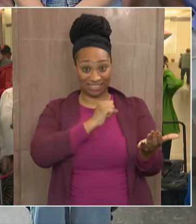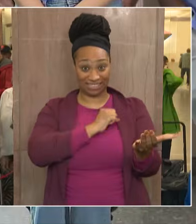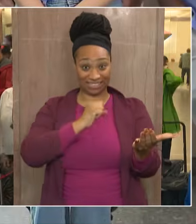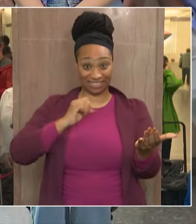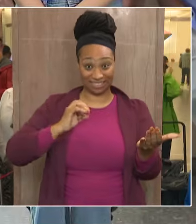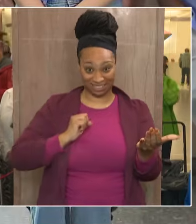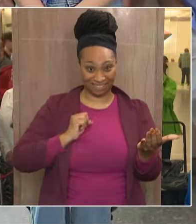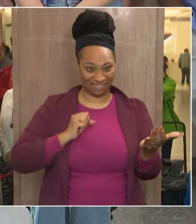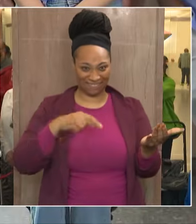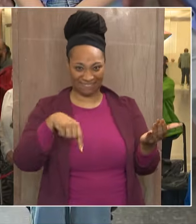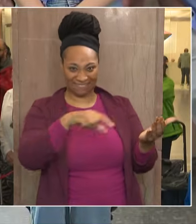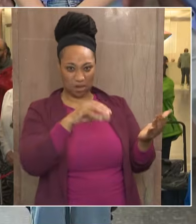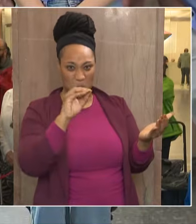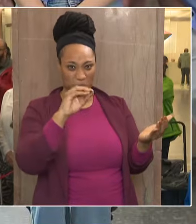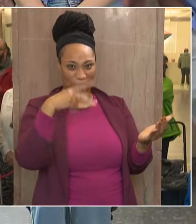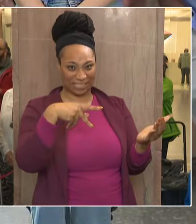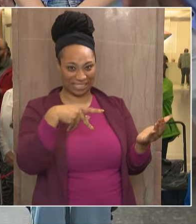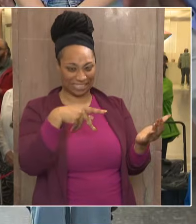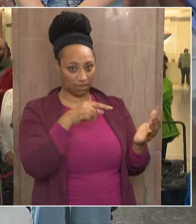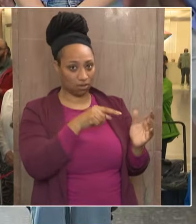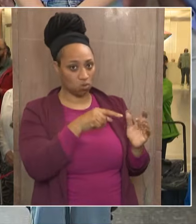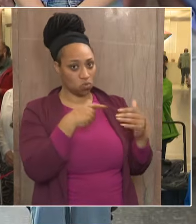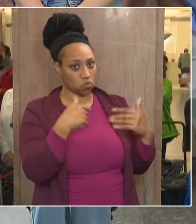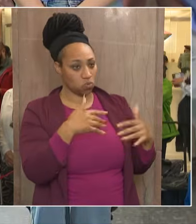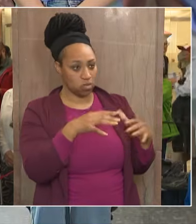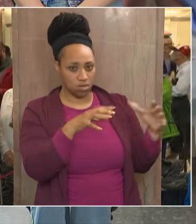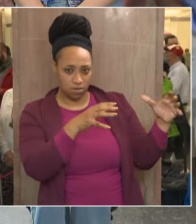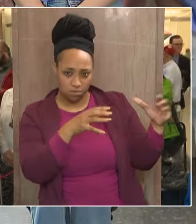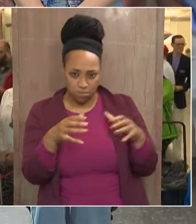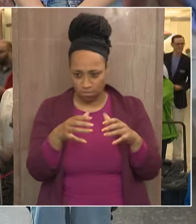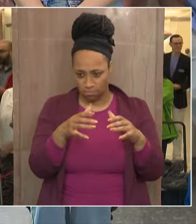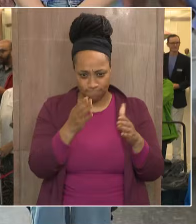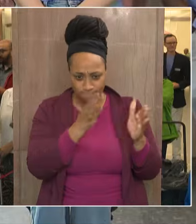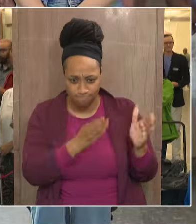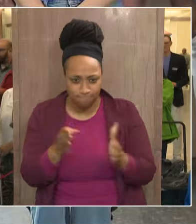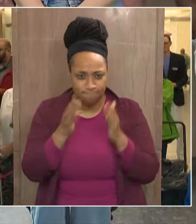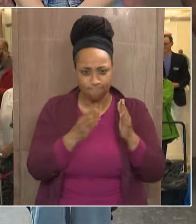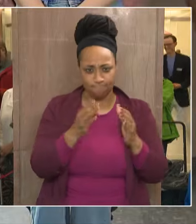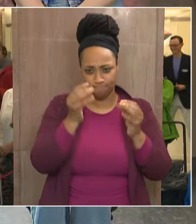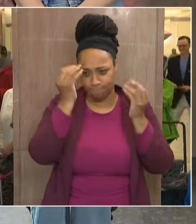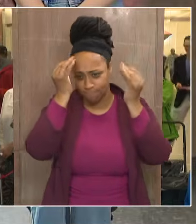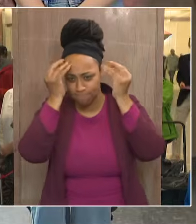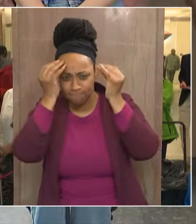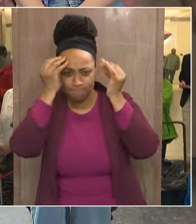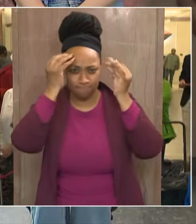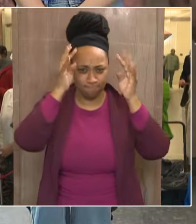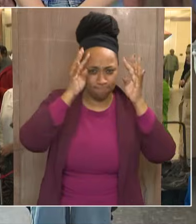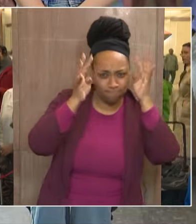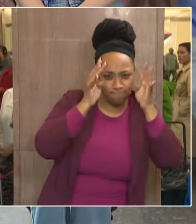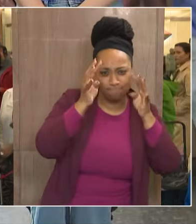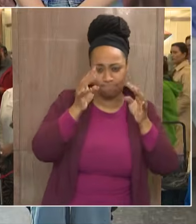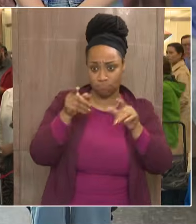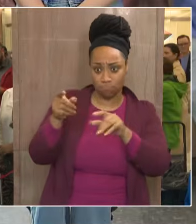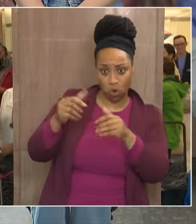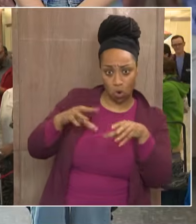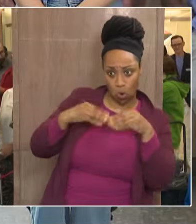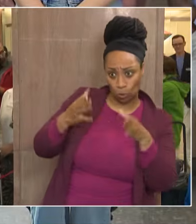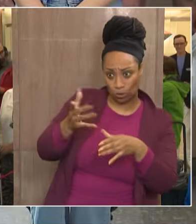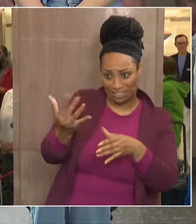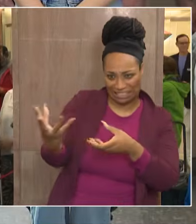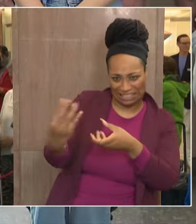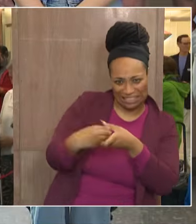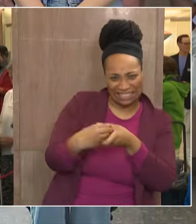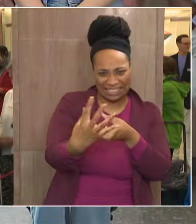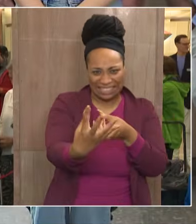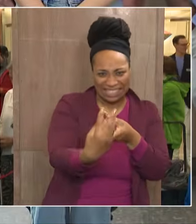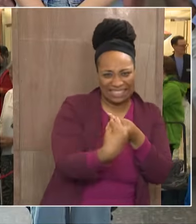bid staff, with creatives, with property owners, and others to realize Art Ave. It is something